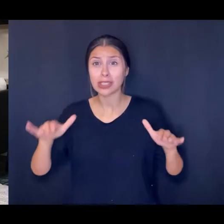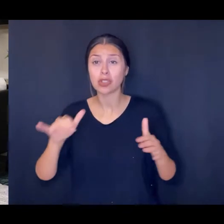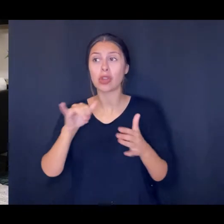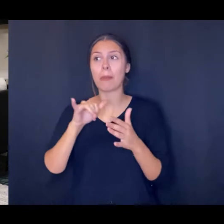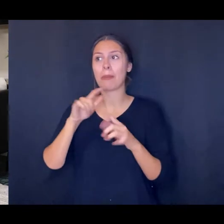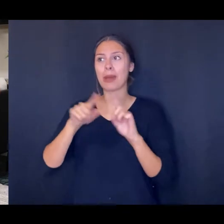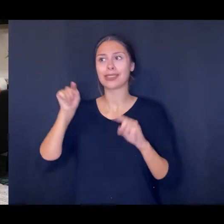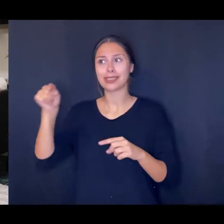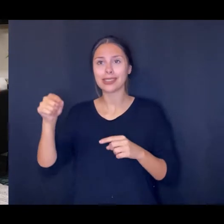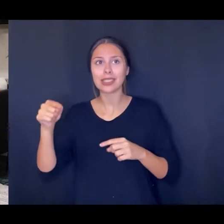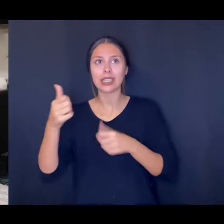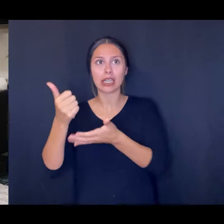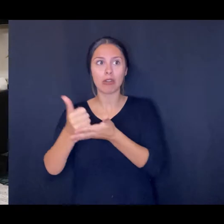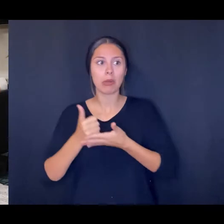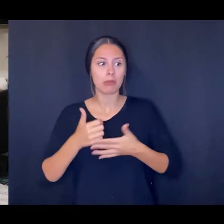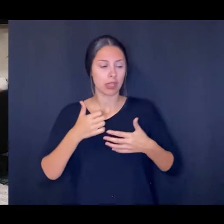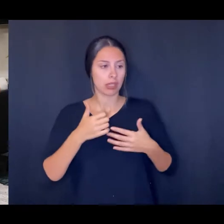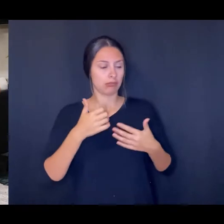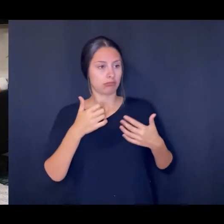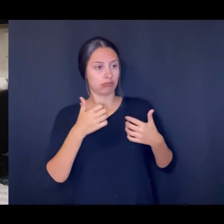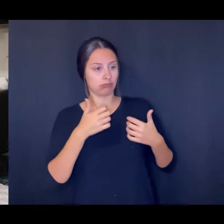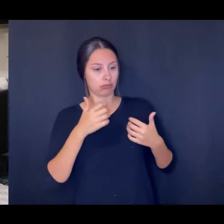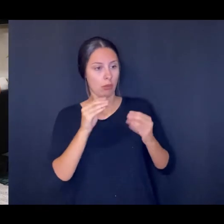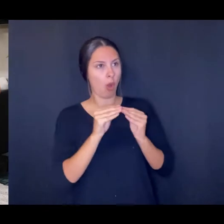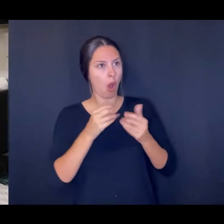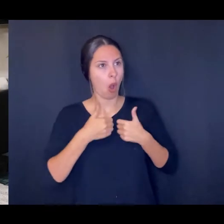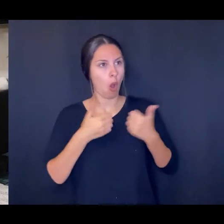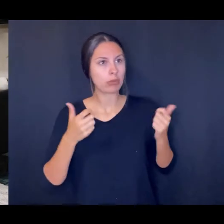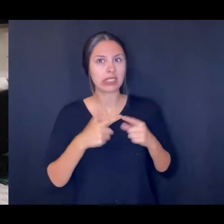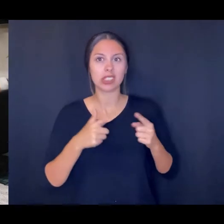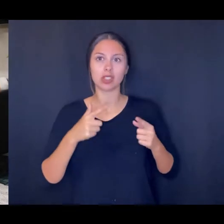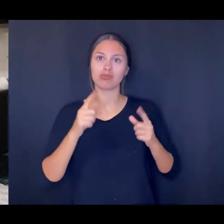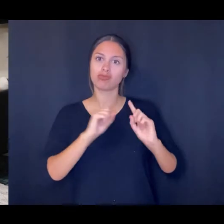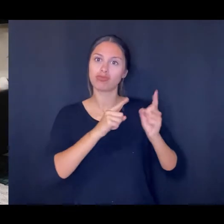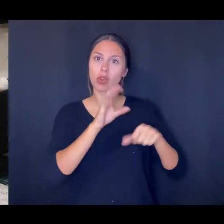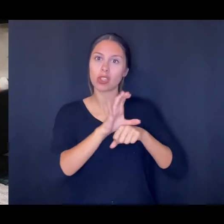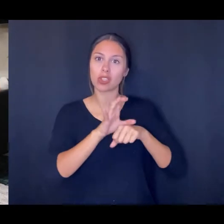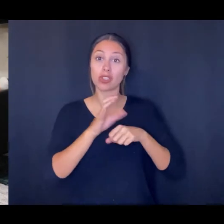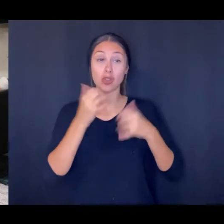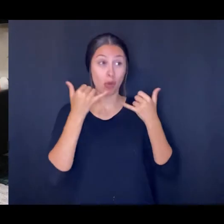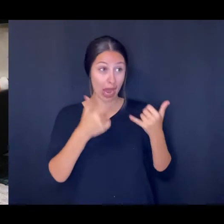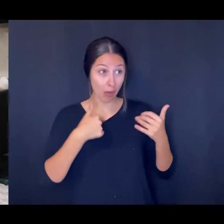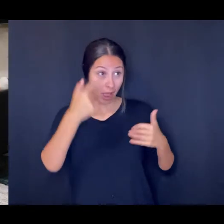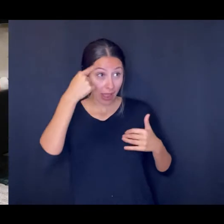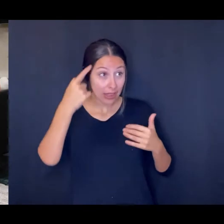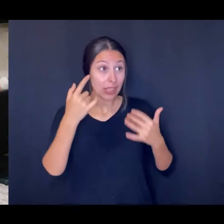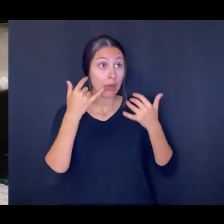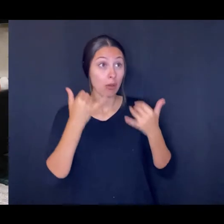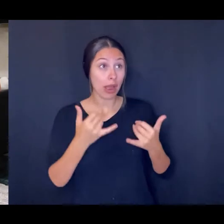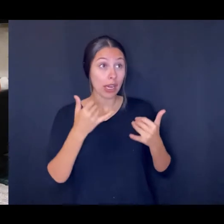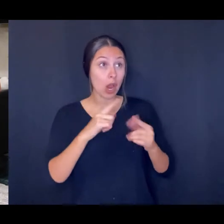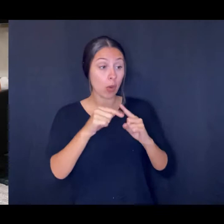church. And so now I think about that a lot when I'm around friends, especially those that may not be believers,